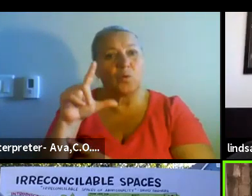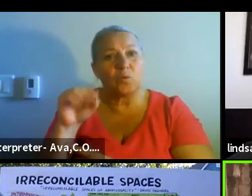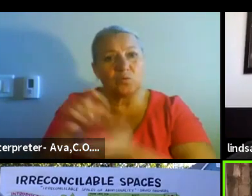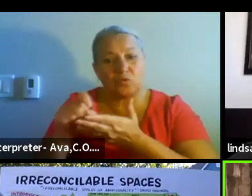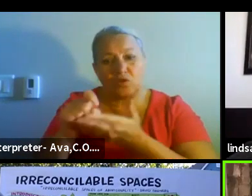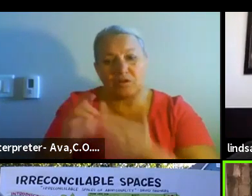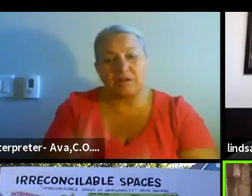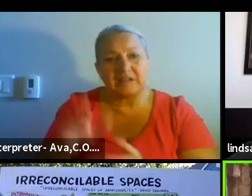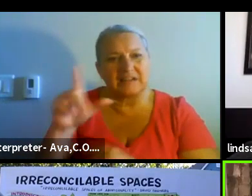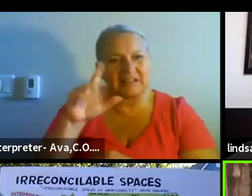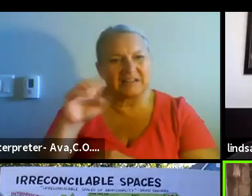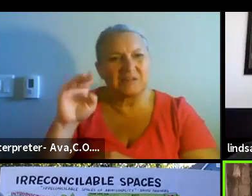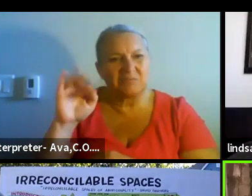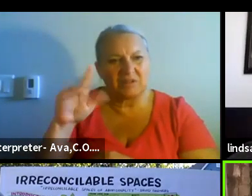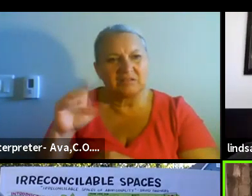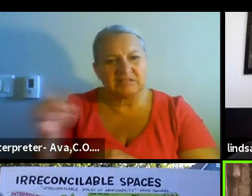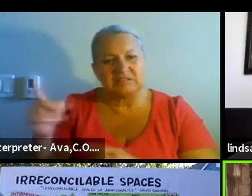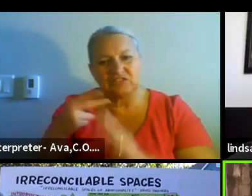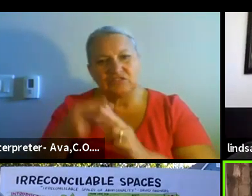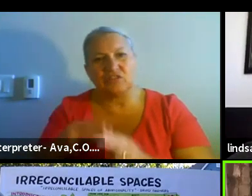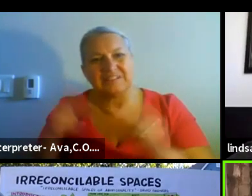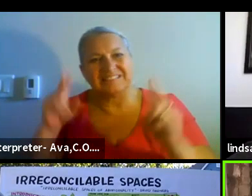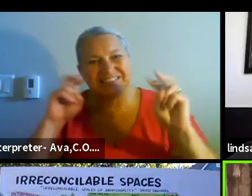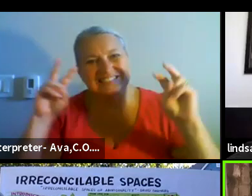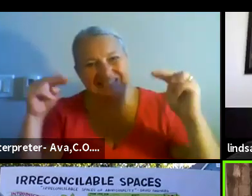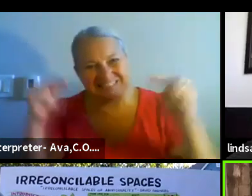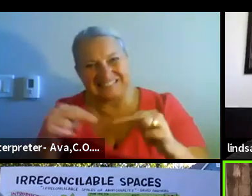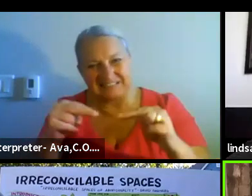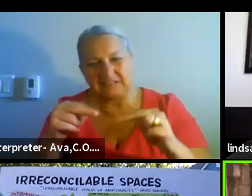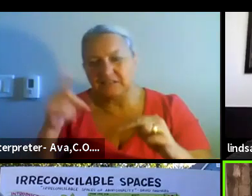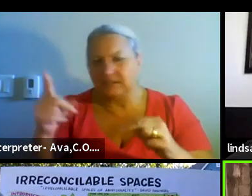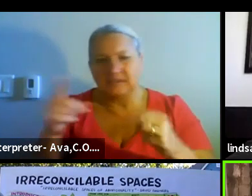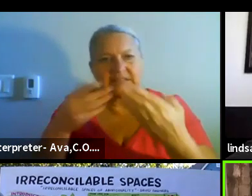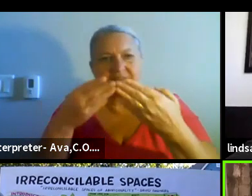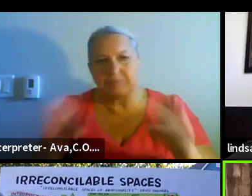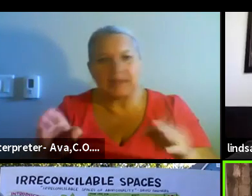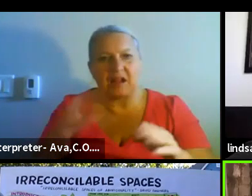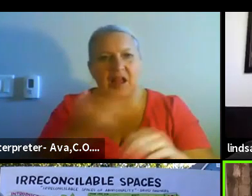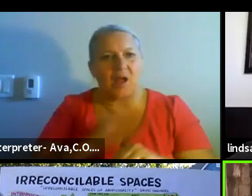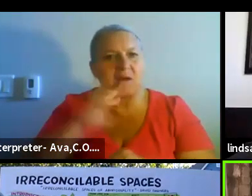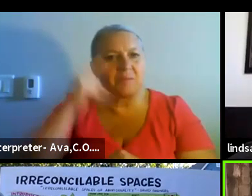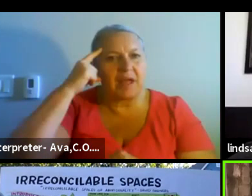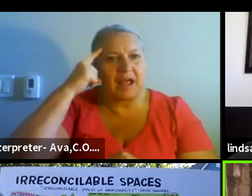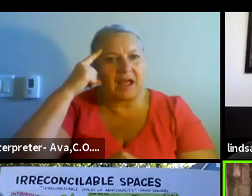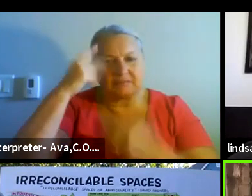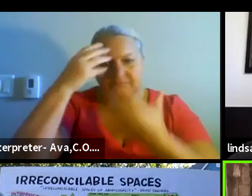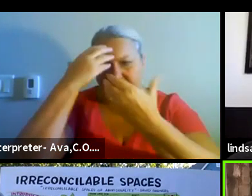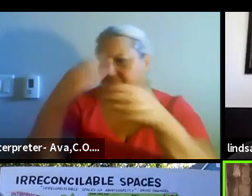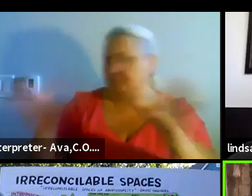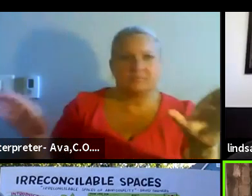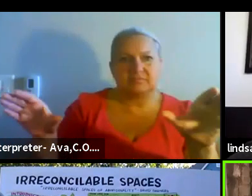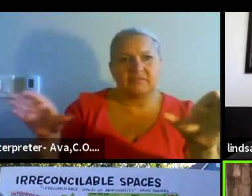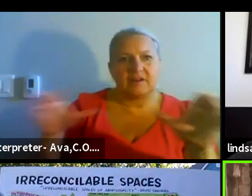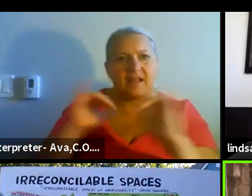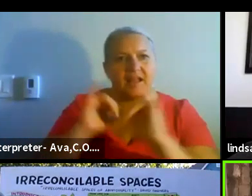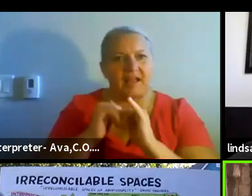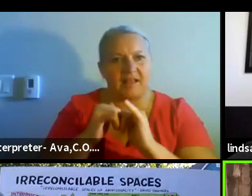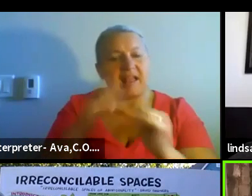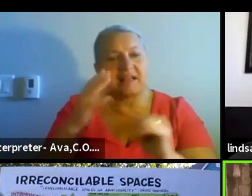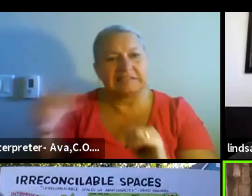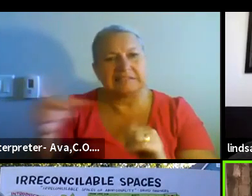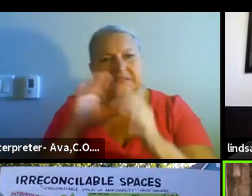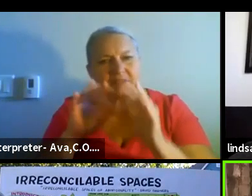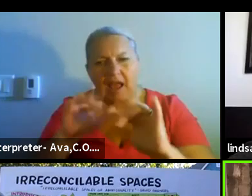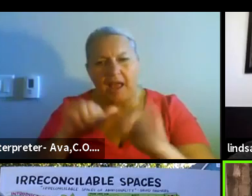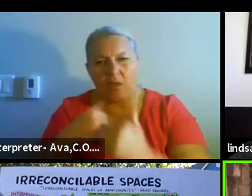Lee Markle terms our split mind, and from which we might re-encounter each